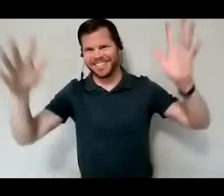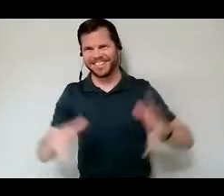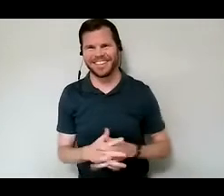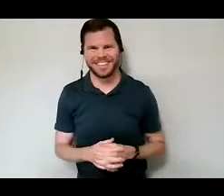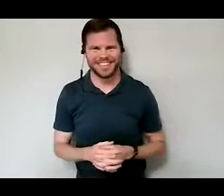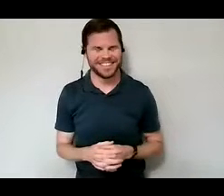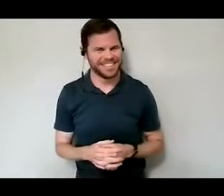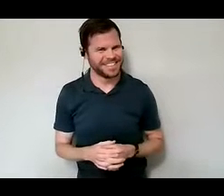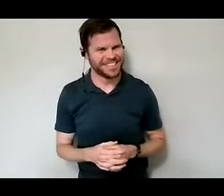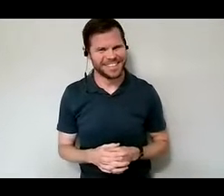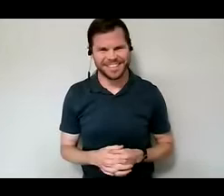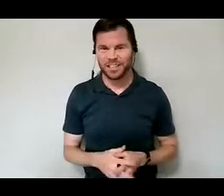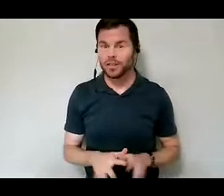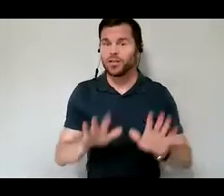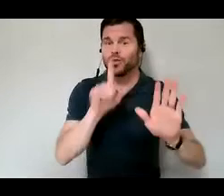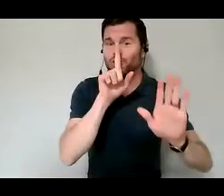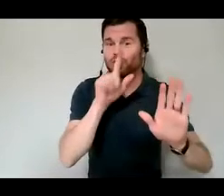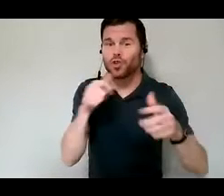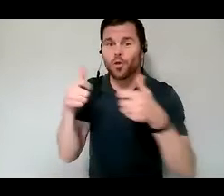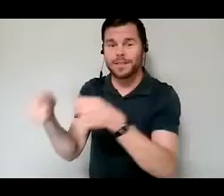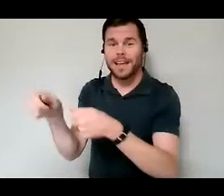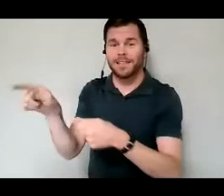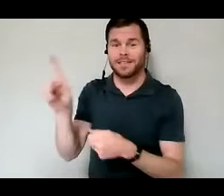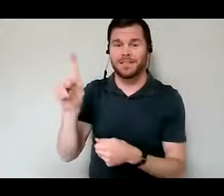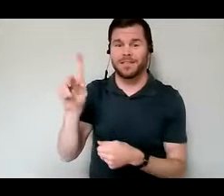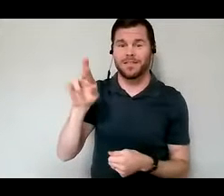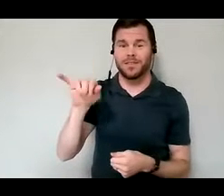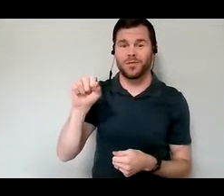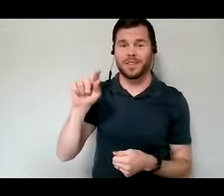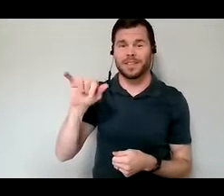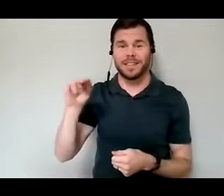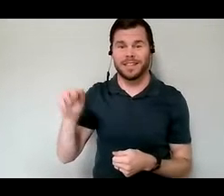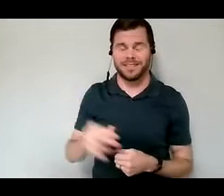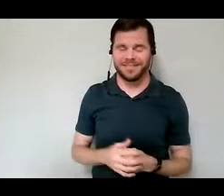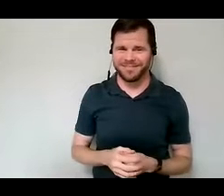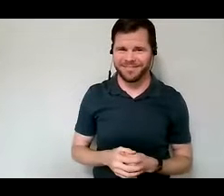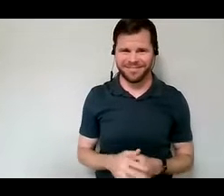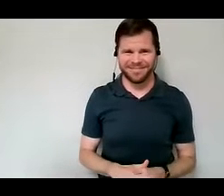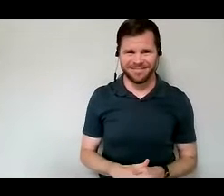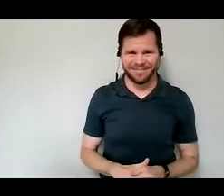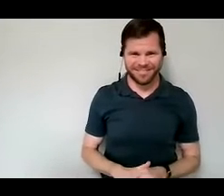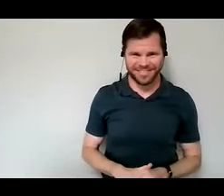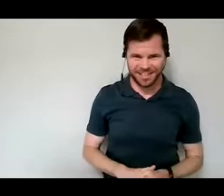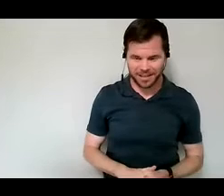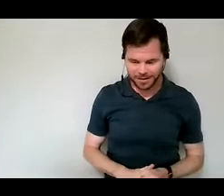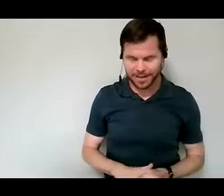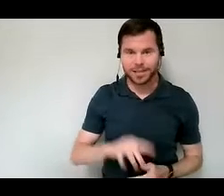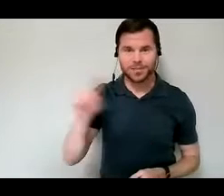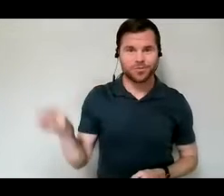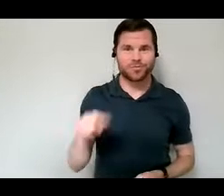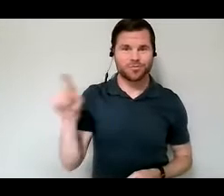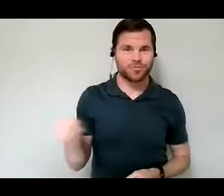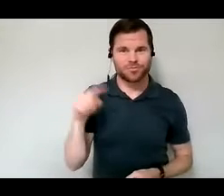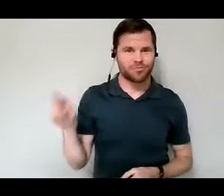No texting Kristen to tell her to jump on. It's gotta be Katie.